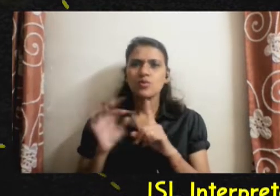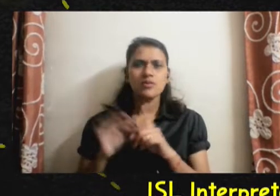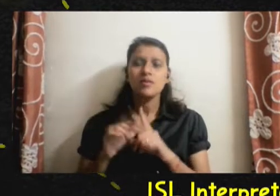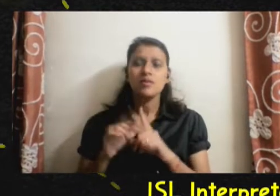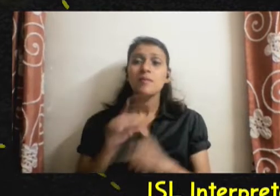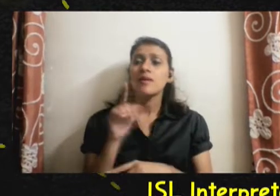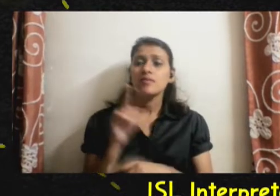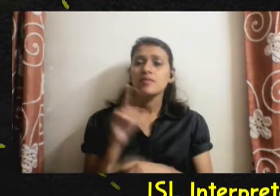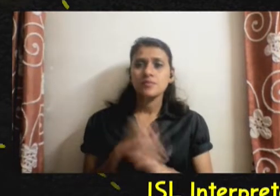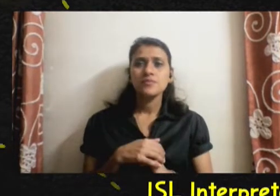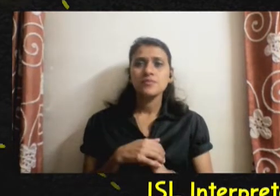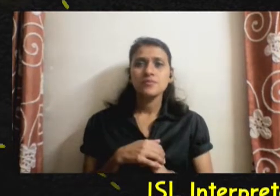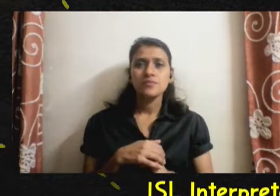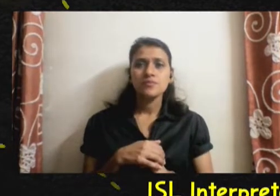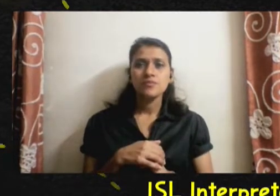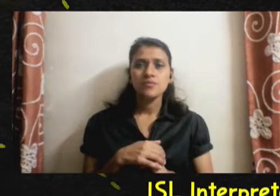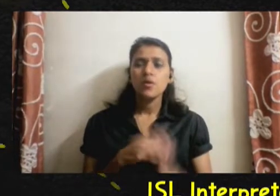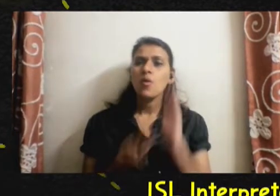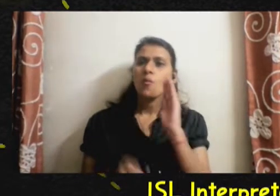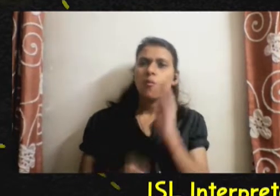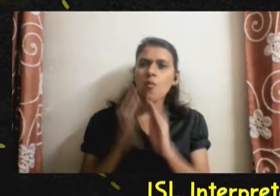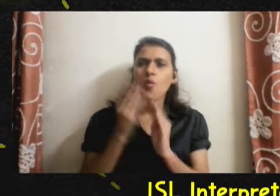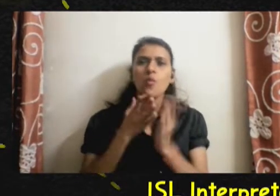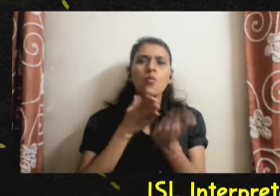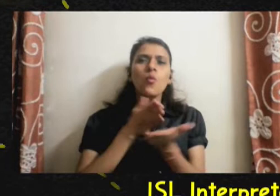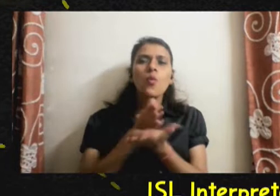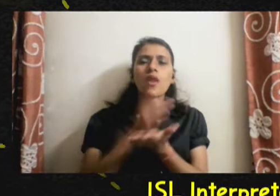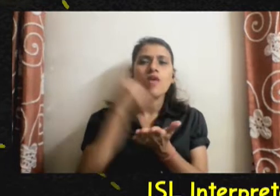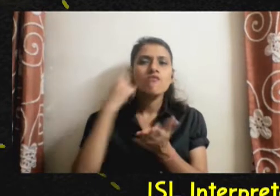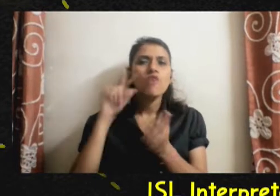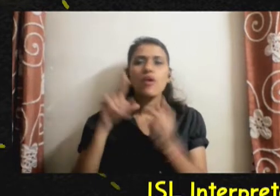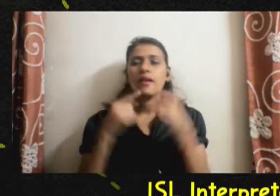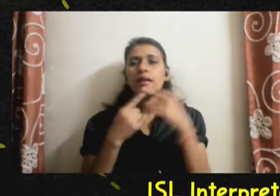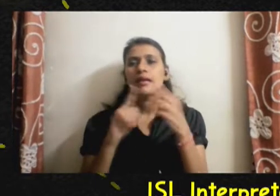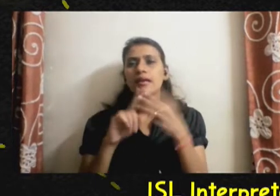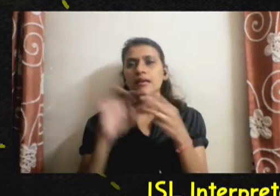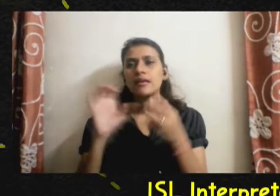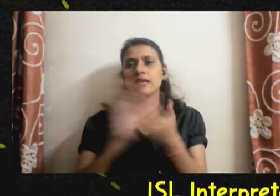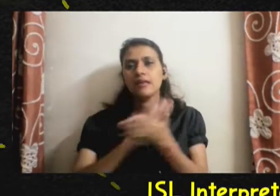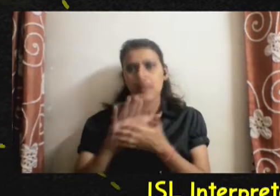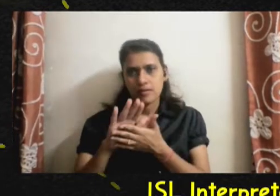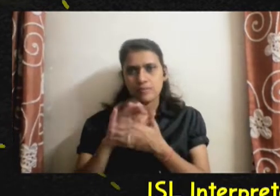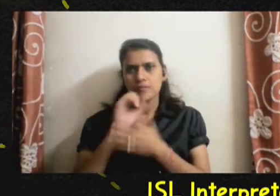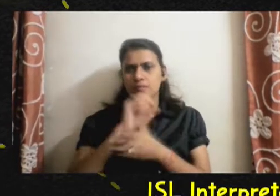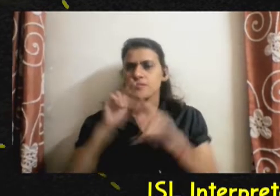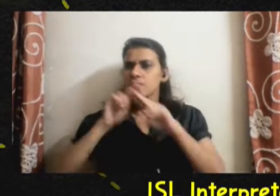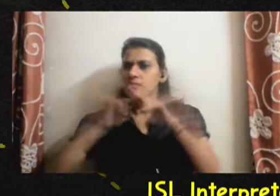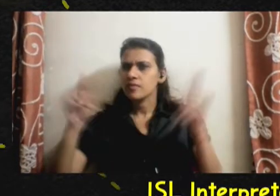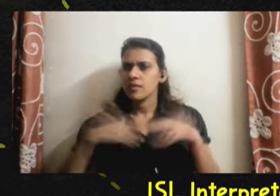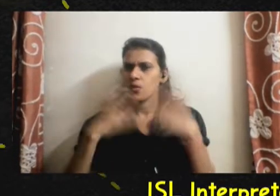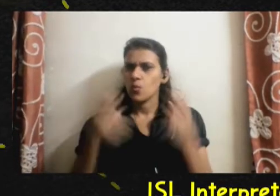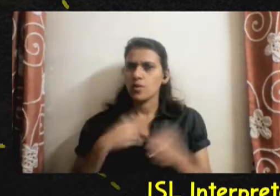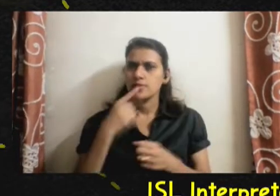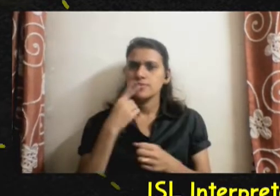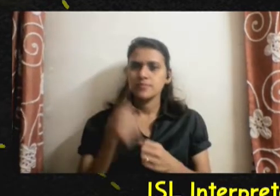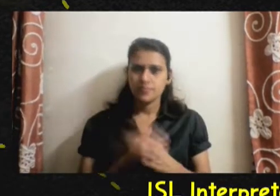the most amenable way in the tech universe to do that. And then there's just the final thing I want to say is that